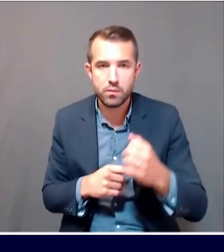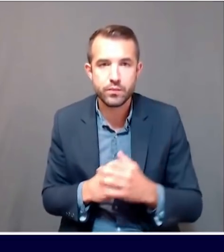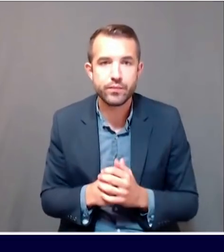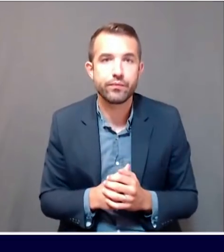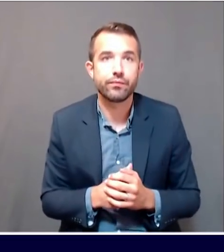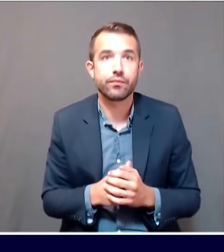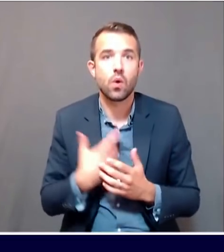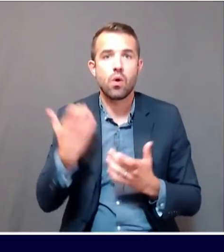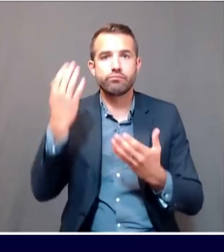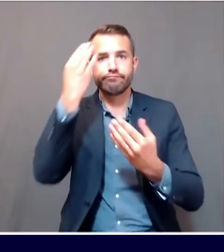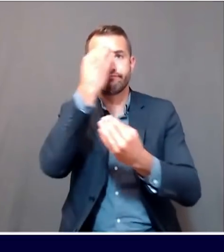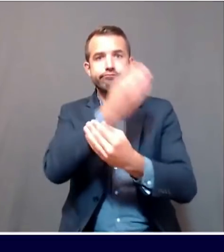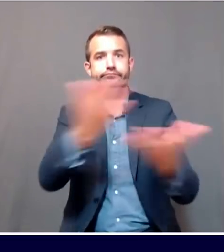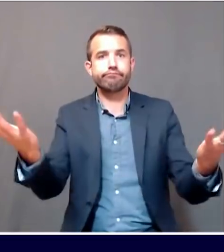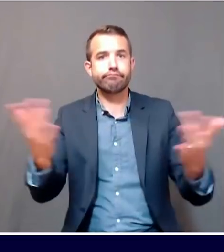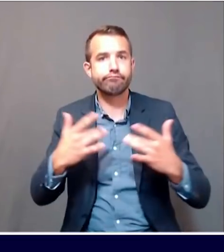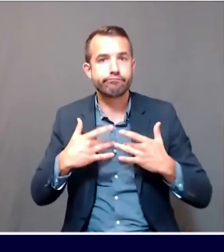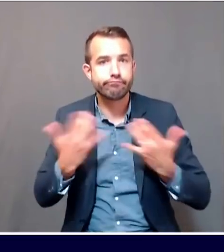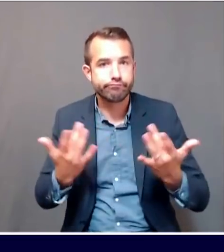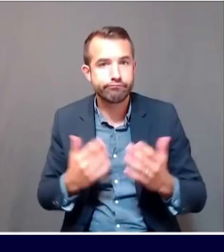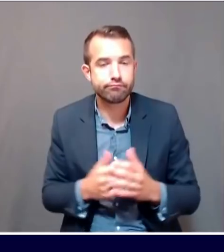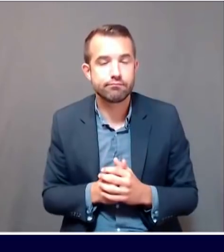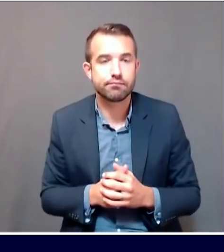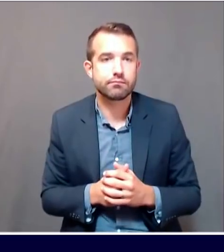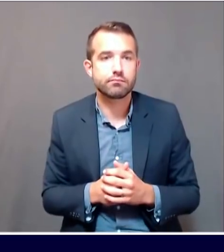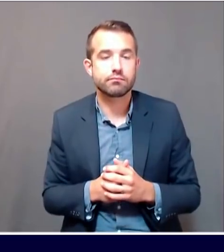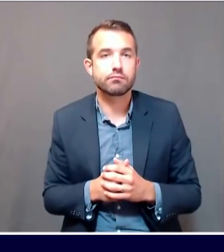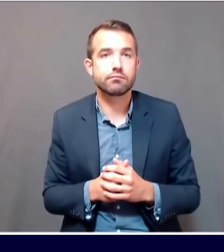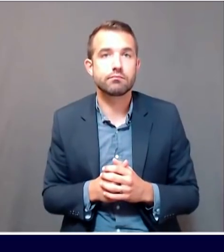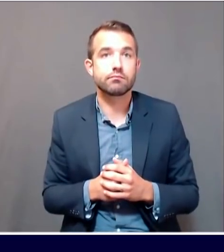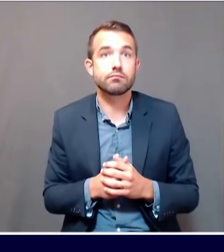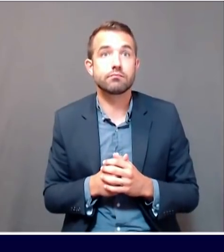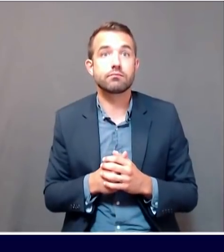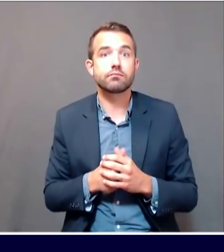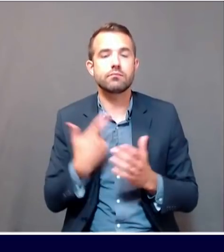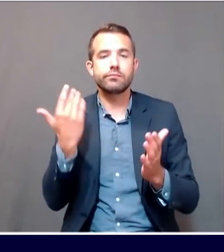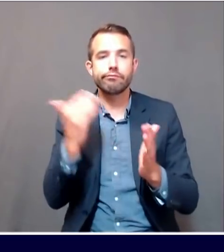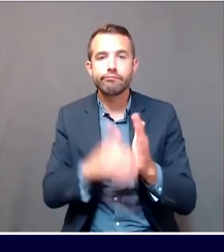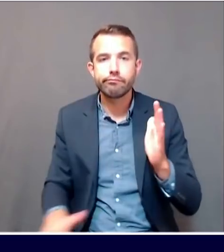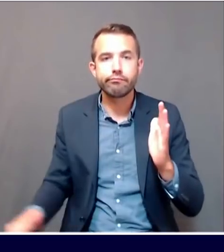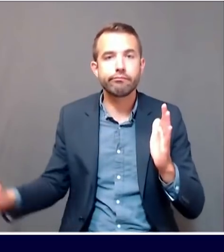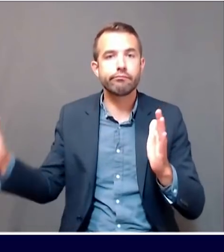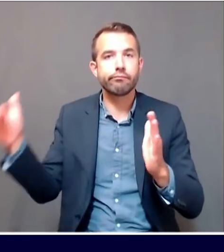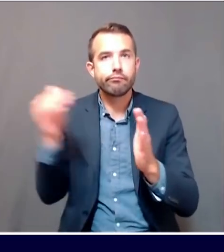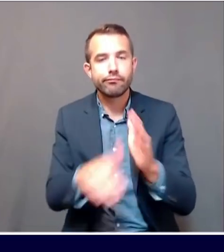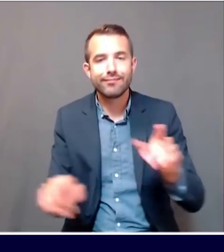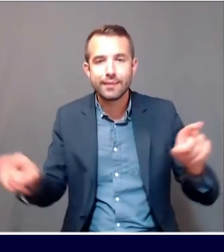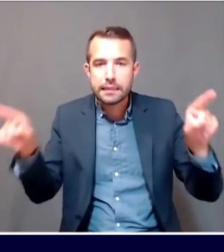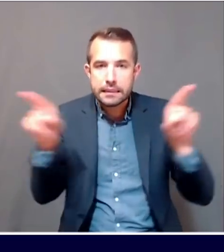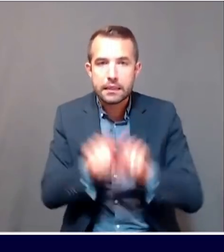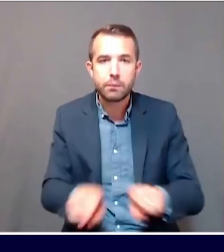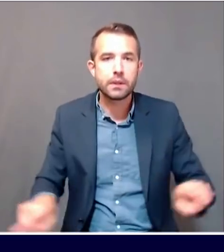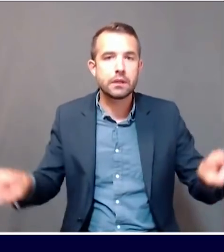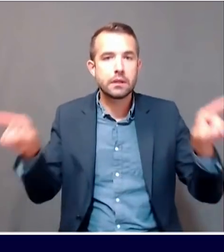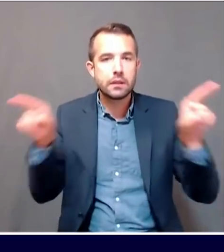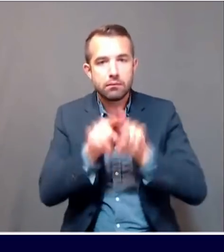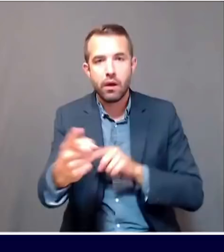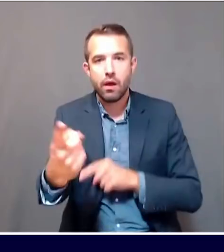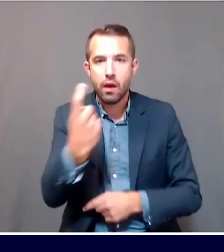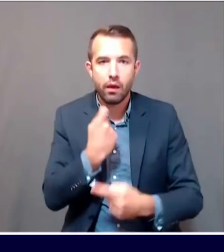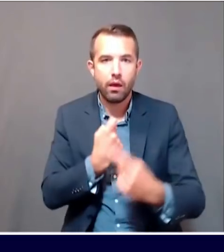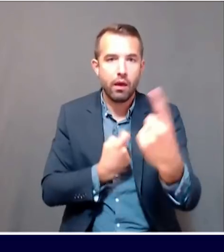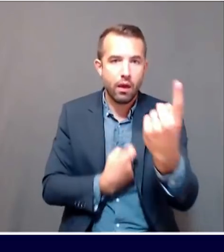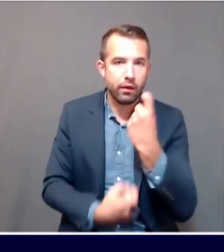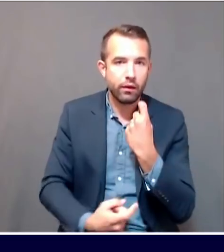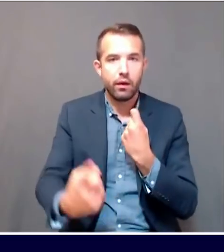an update on one of the questions that I think we get more than any other at Maine CDC, which is what's going